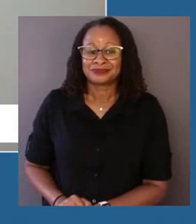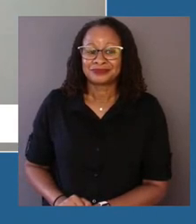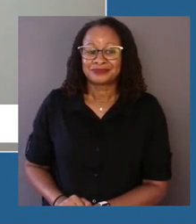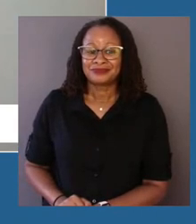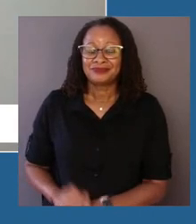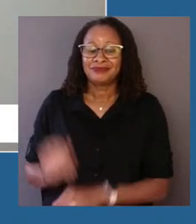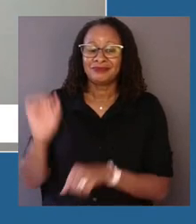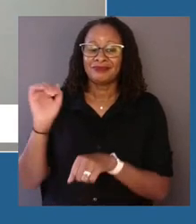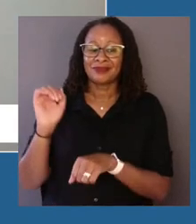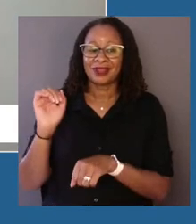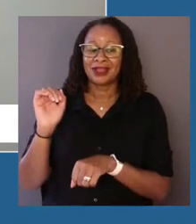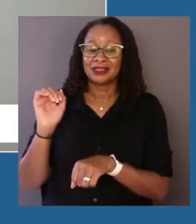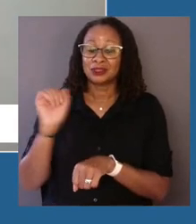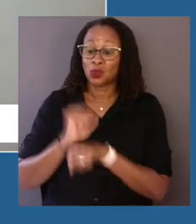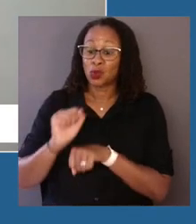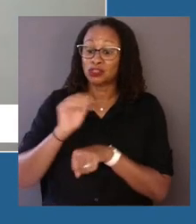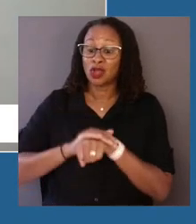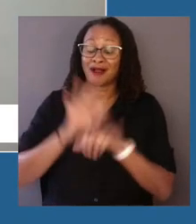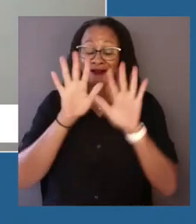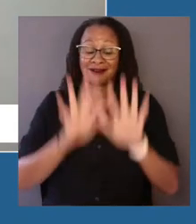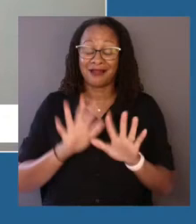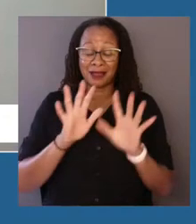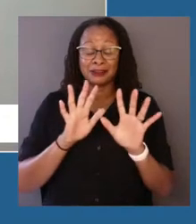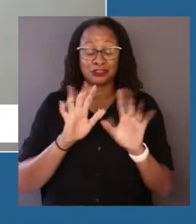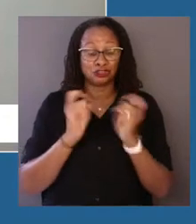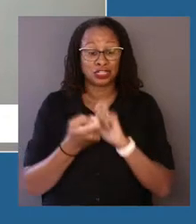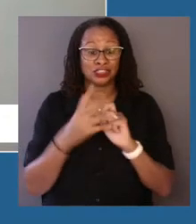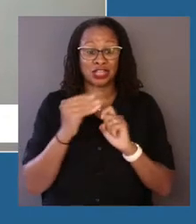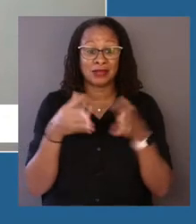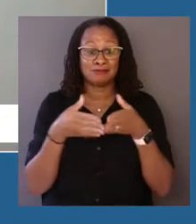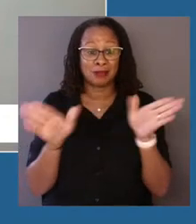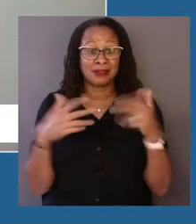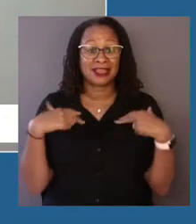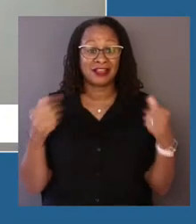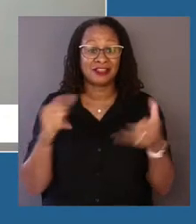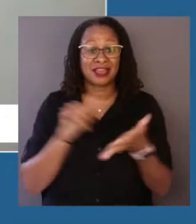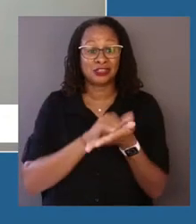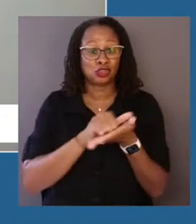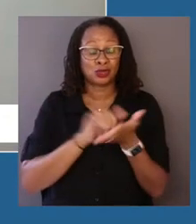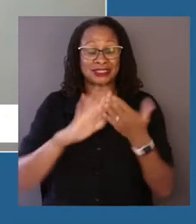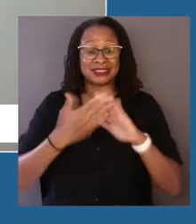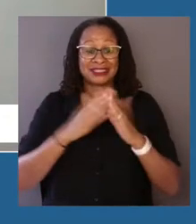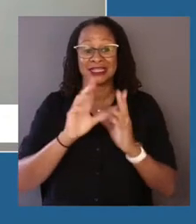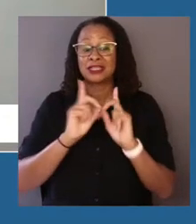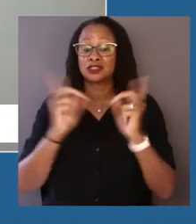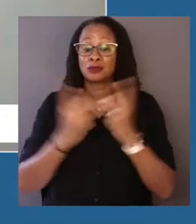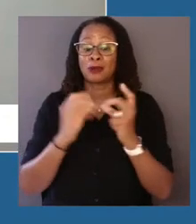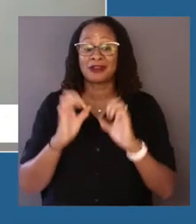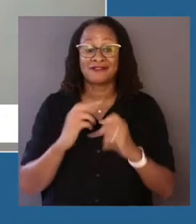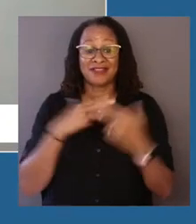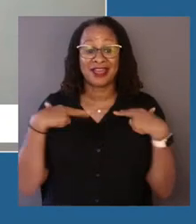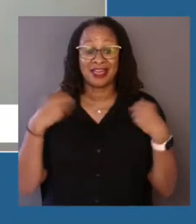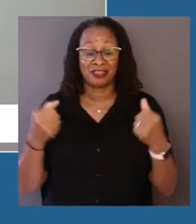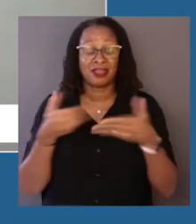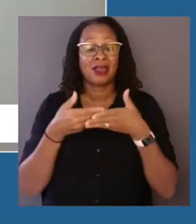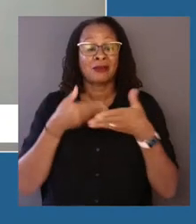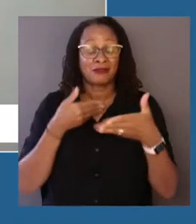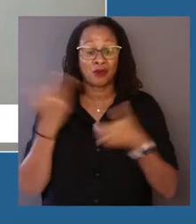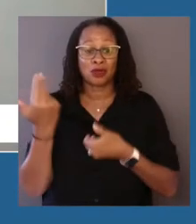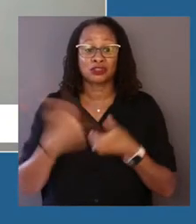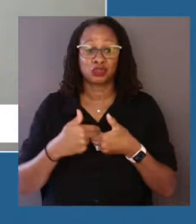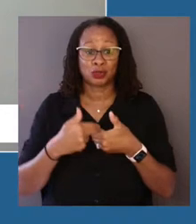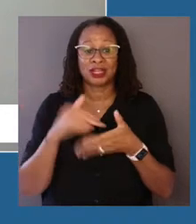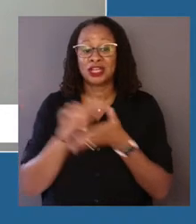who worked on climate change and public health at the New York City Department of Health before joining the New York